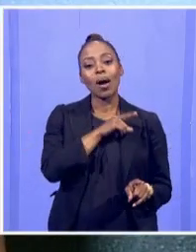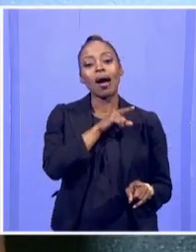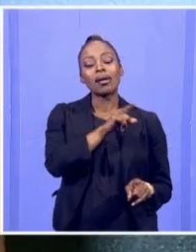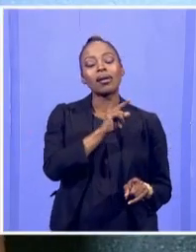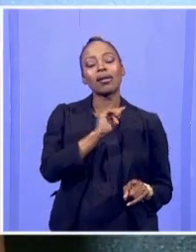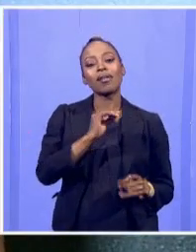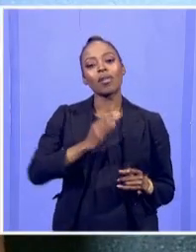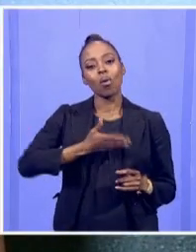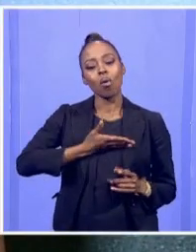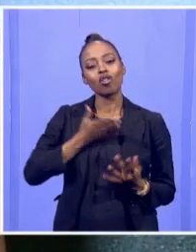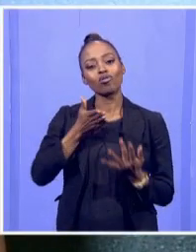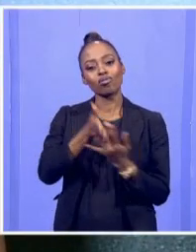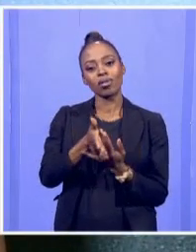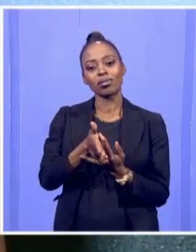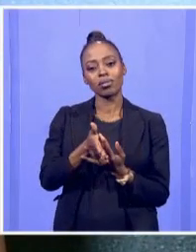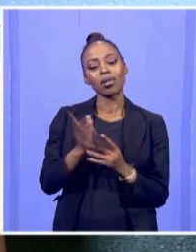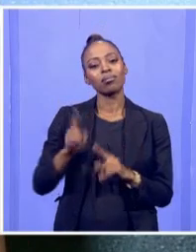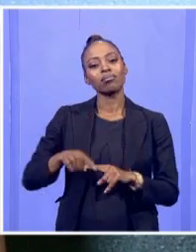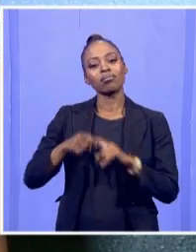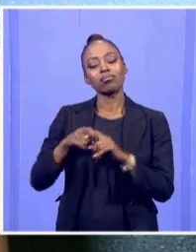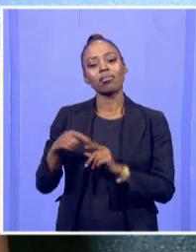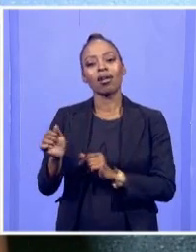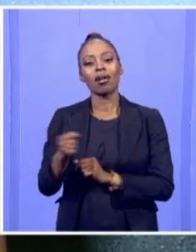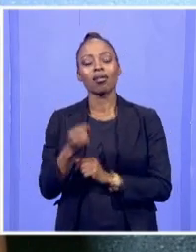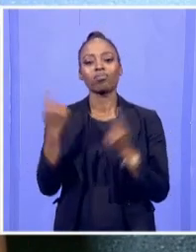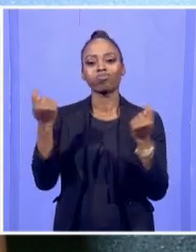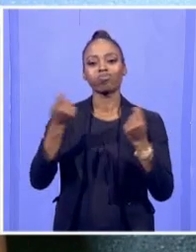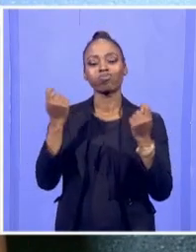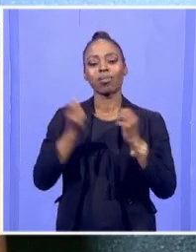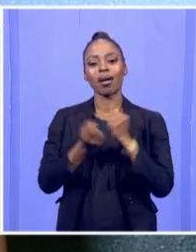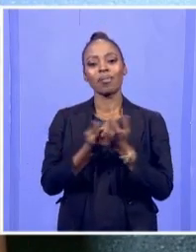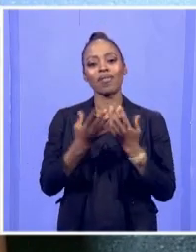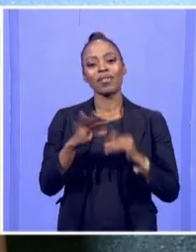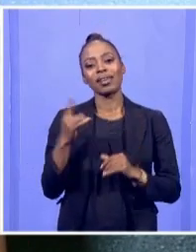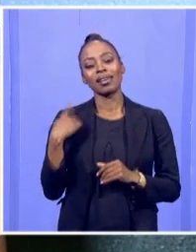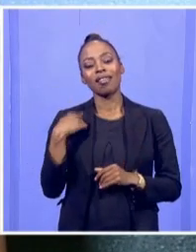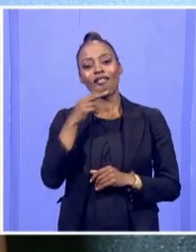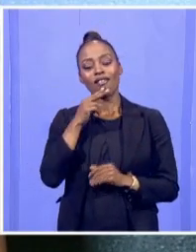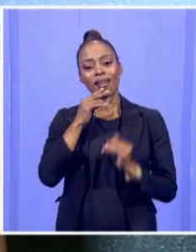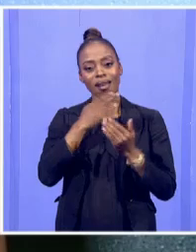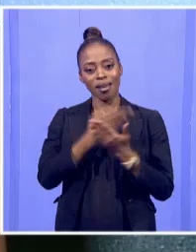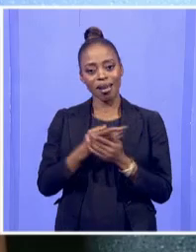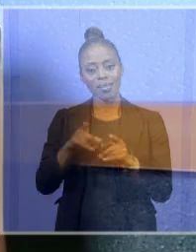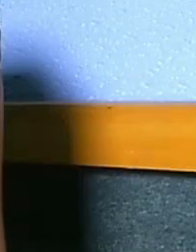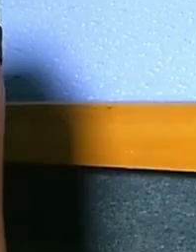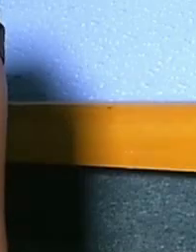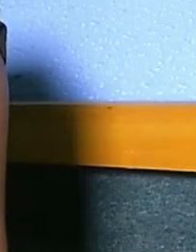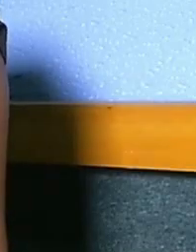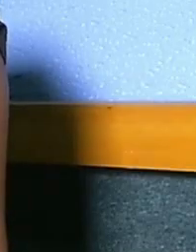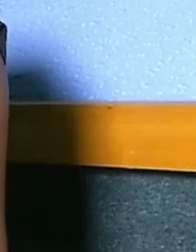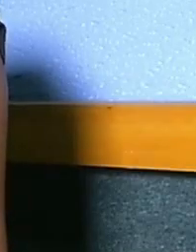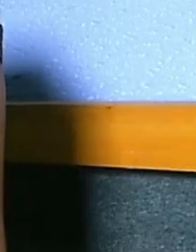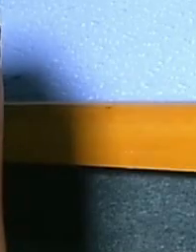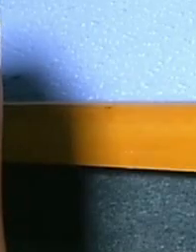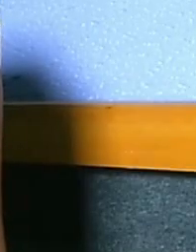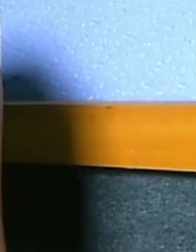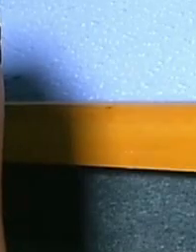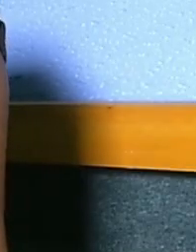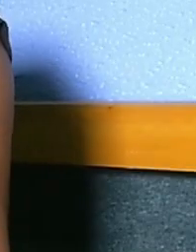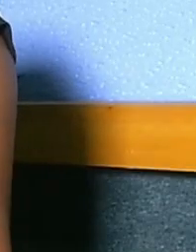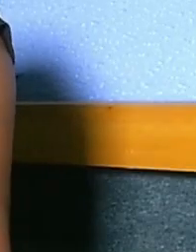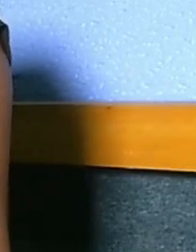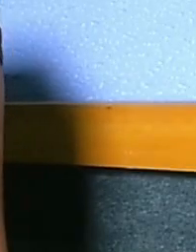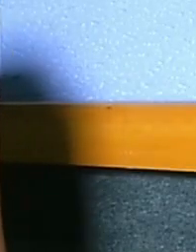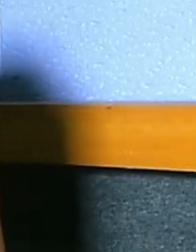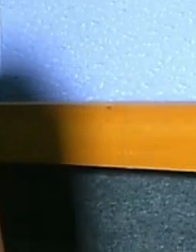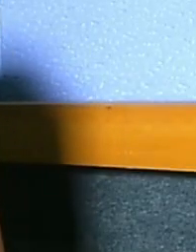to hold that installation ceremony that happened on Friday night and Saturday morning. But the second